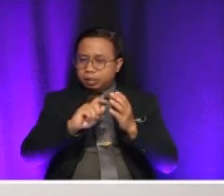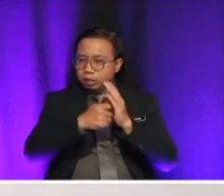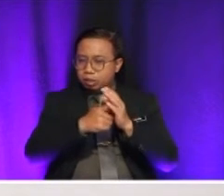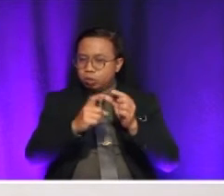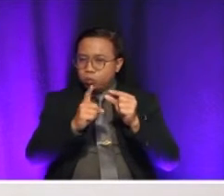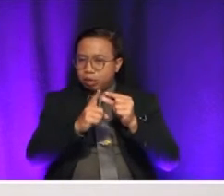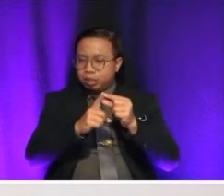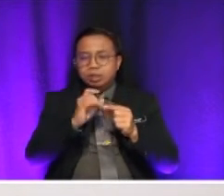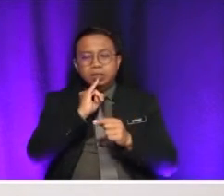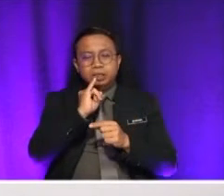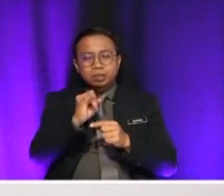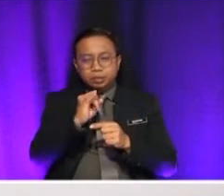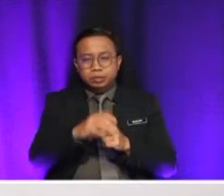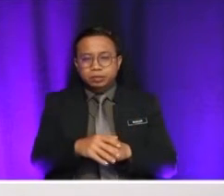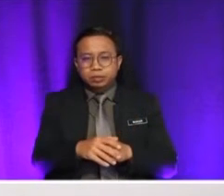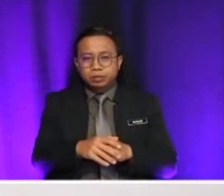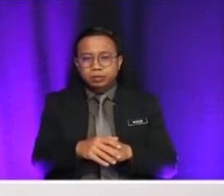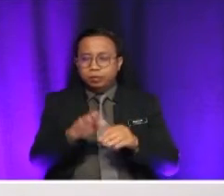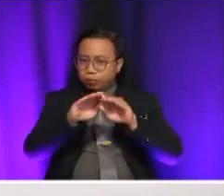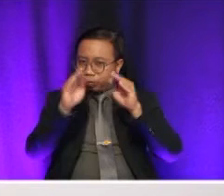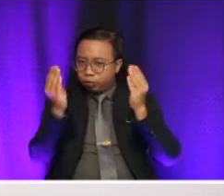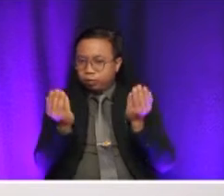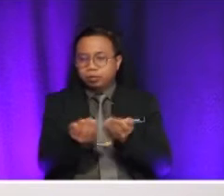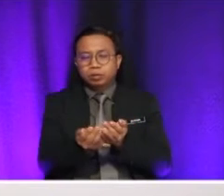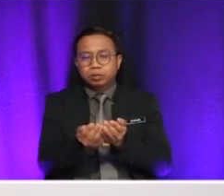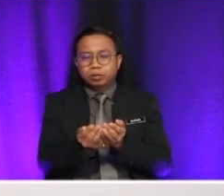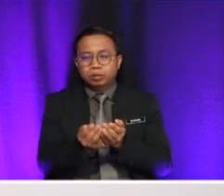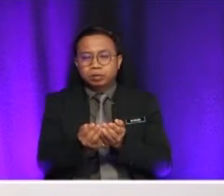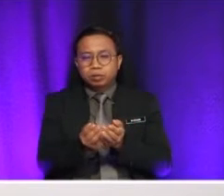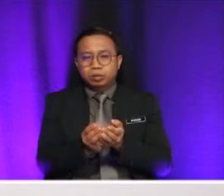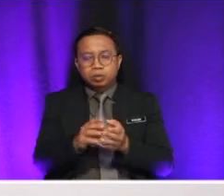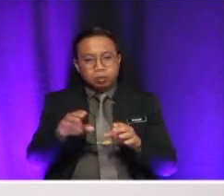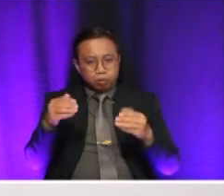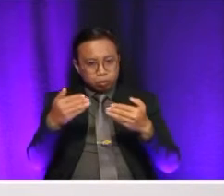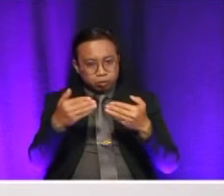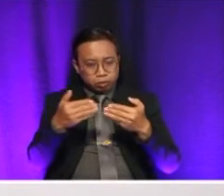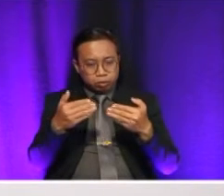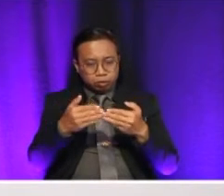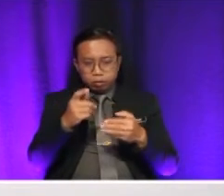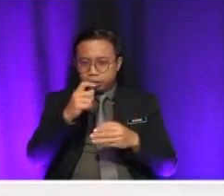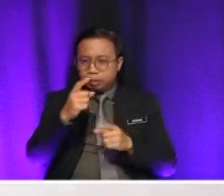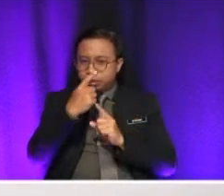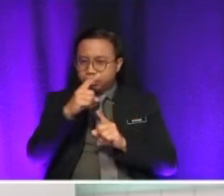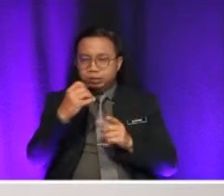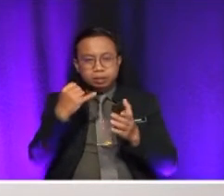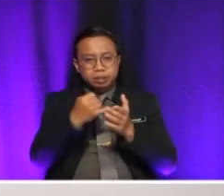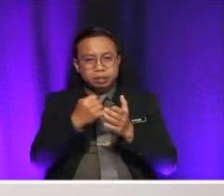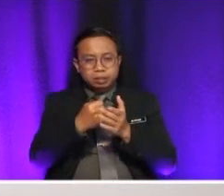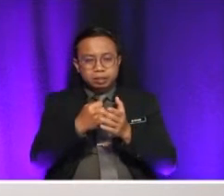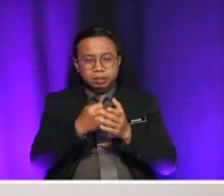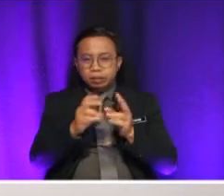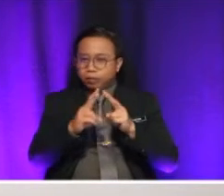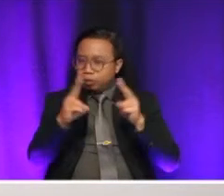picked a keyword to identify her answer, which is the word football. And it continues with the answer it, which is B. It is also